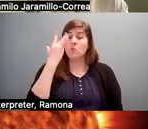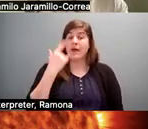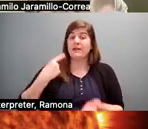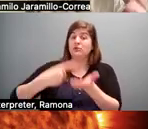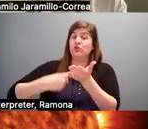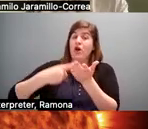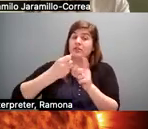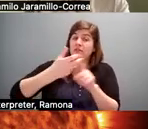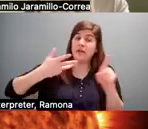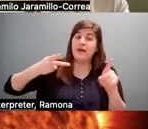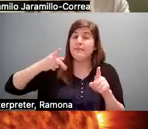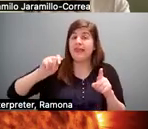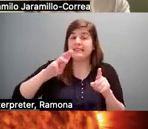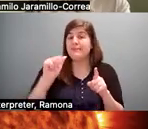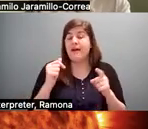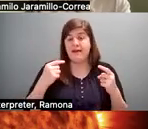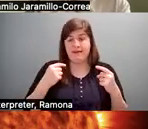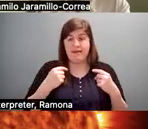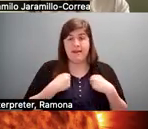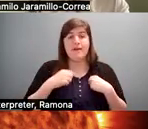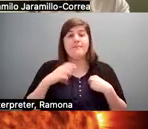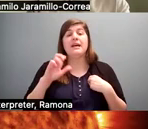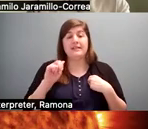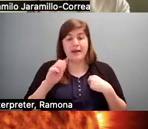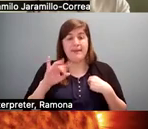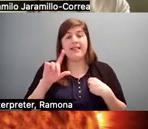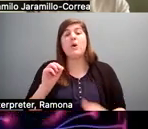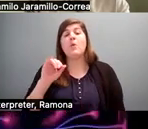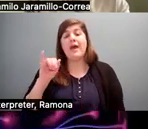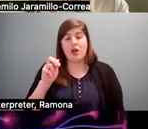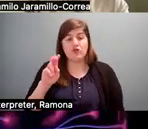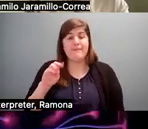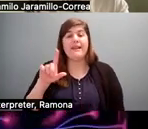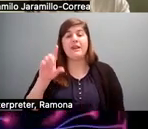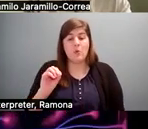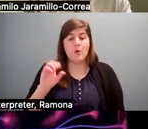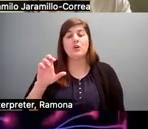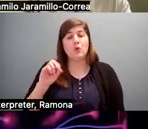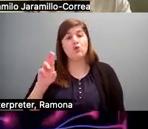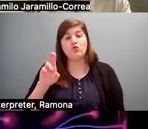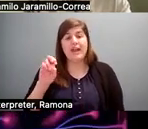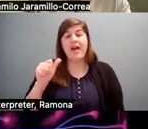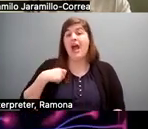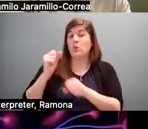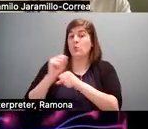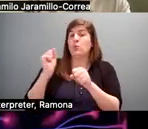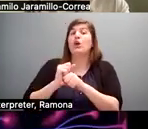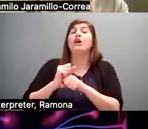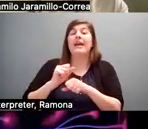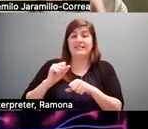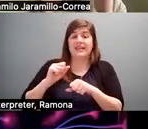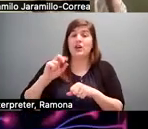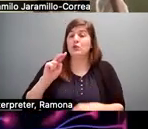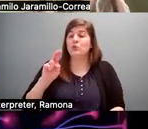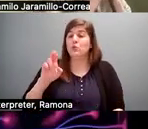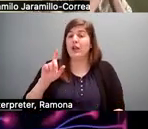plasmas? So I'll just say that I'm Camilo Jaramillo-Correa, and I work as a scientist. So I'm a nuclear engineer, so